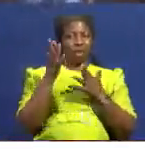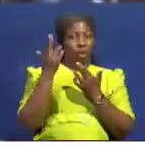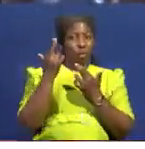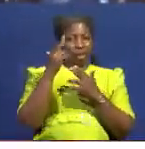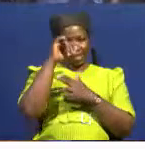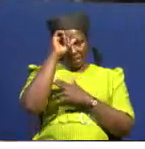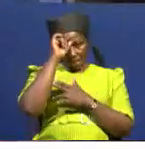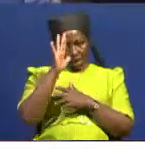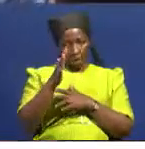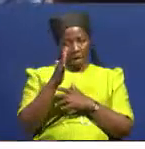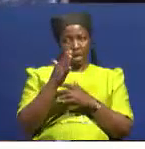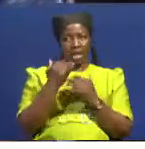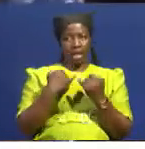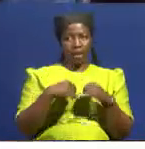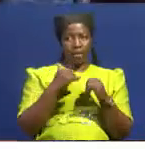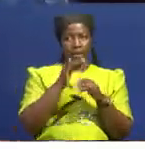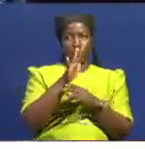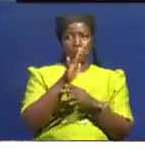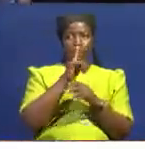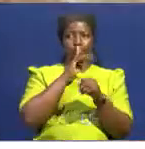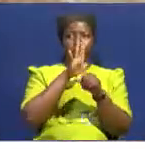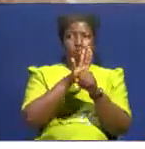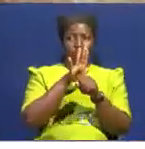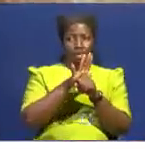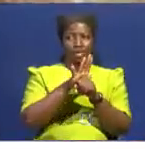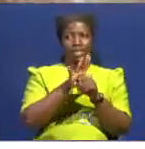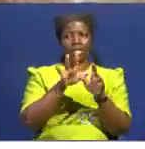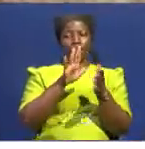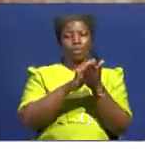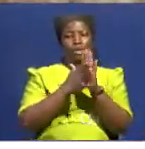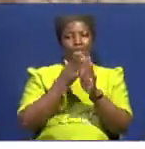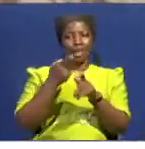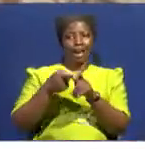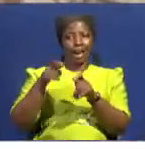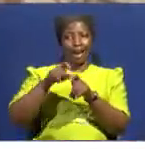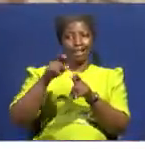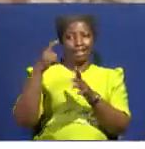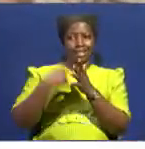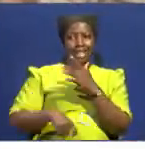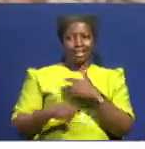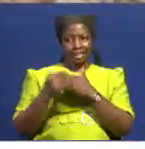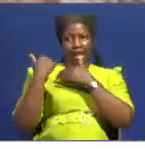development pledges without additional tax burdens.